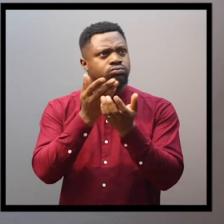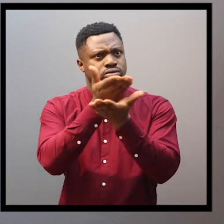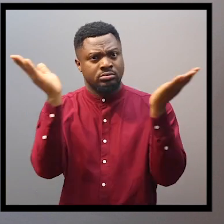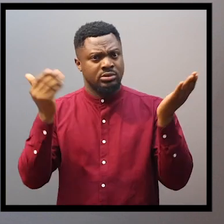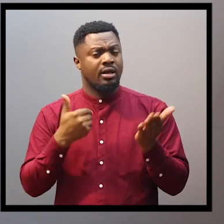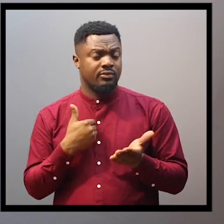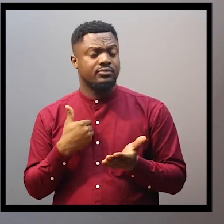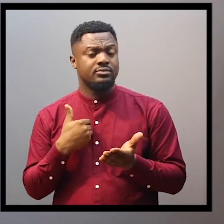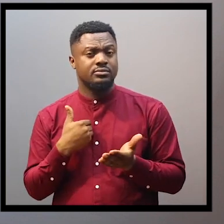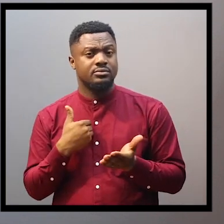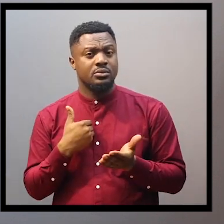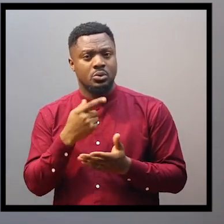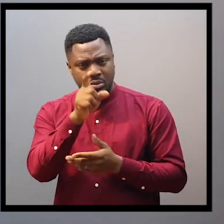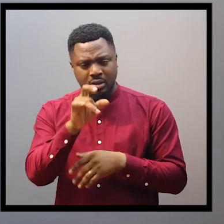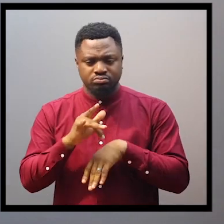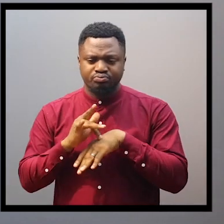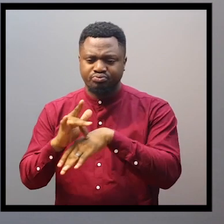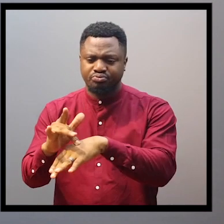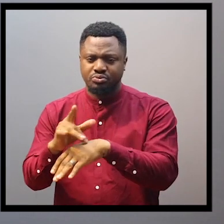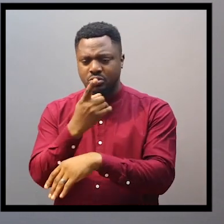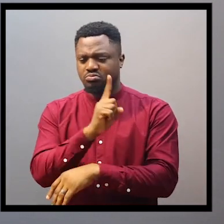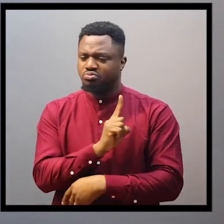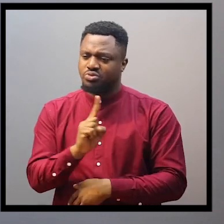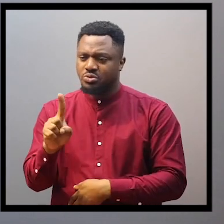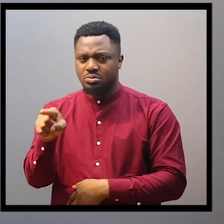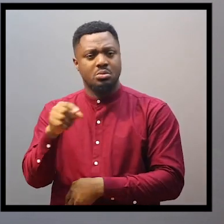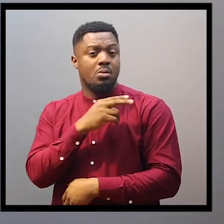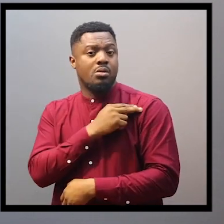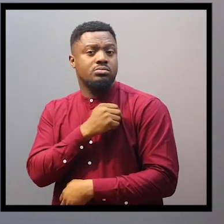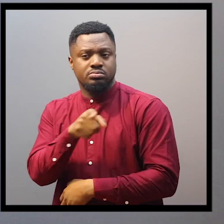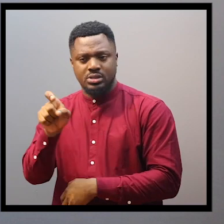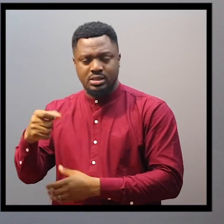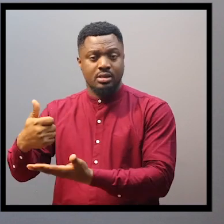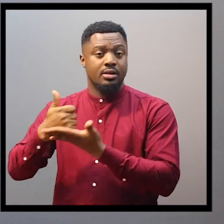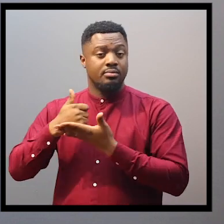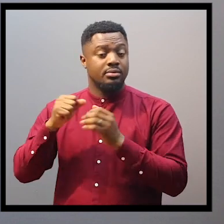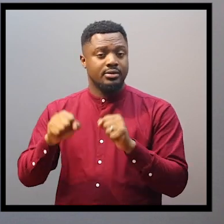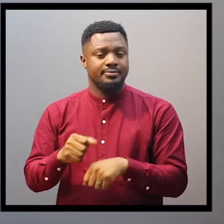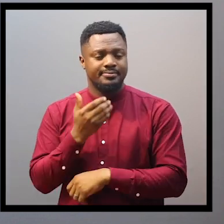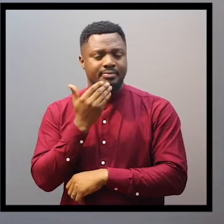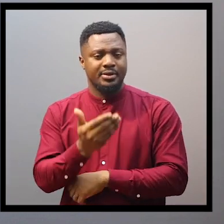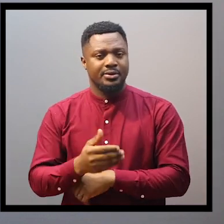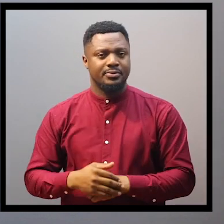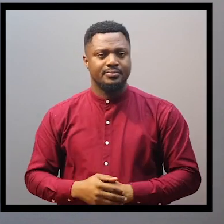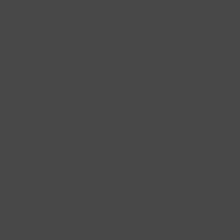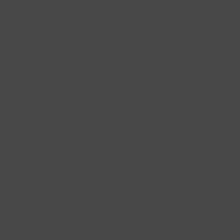the country, and one can walk into any of these facilities for the needed help. Thank you.